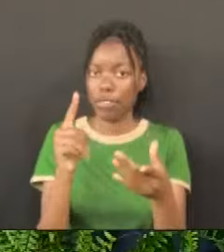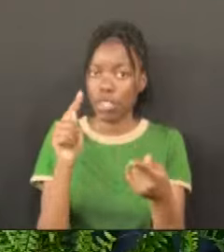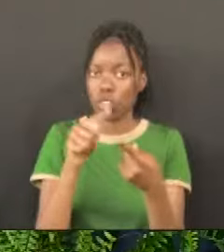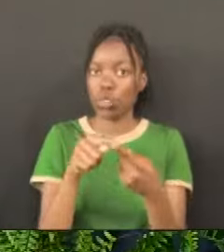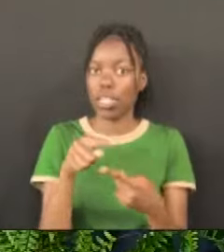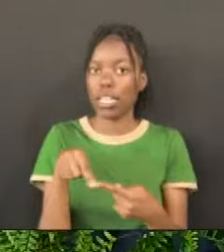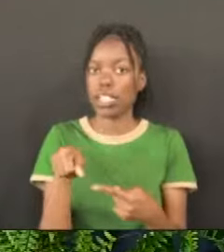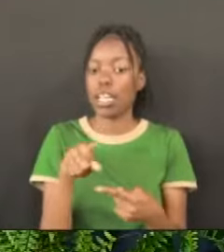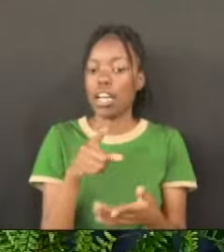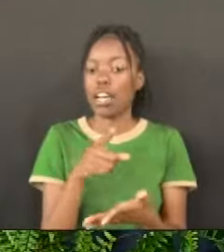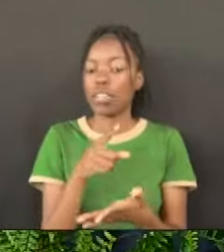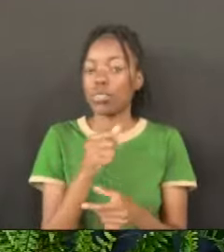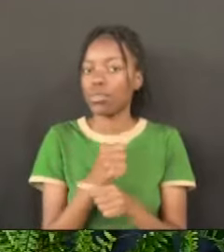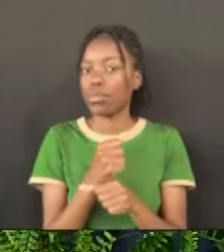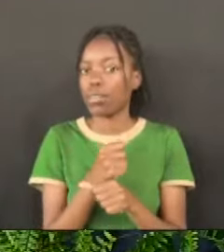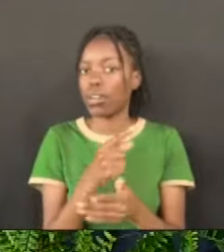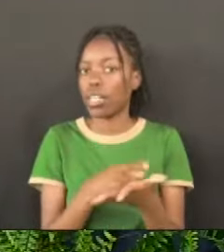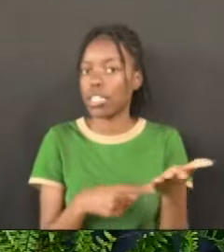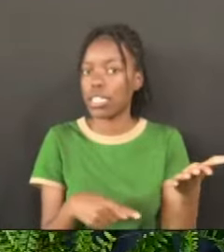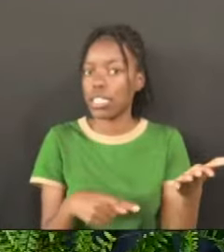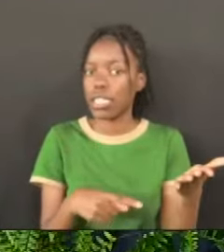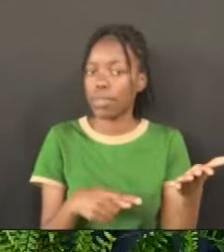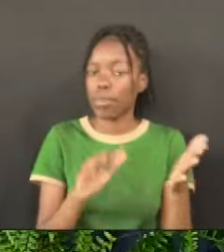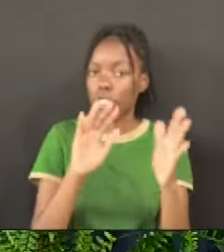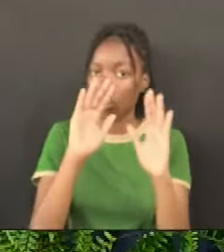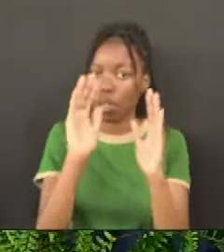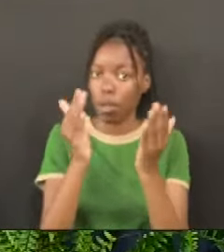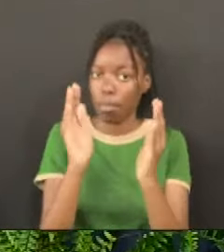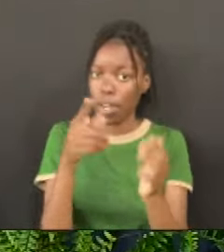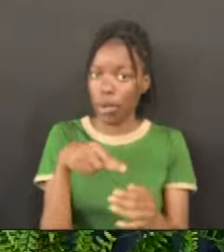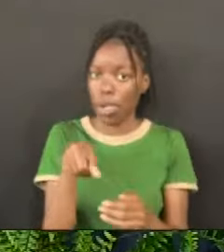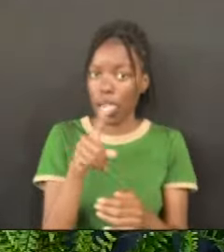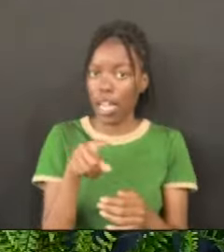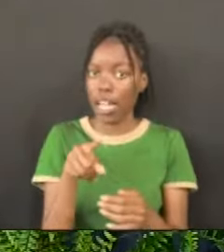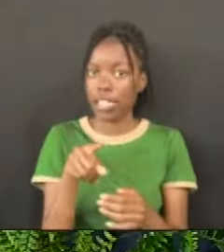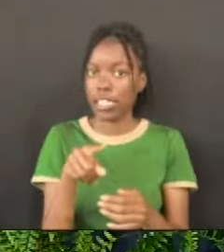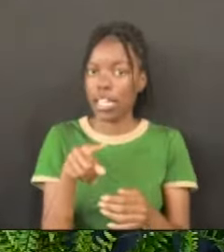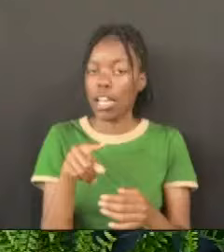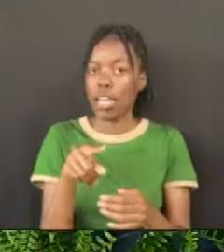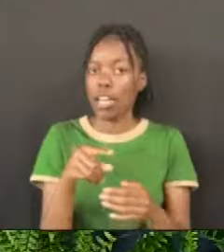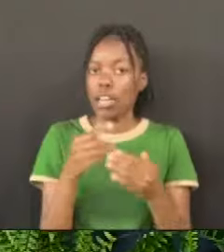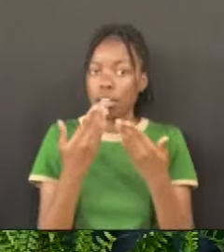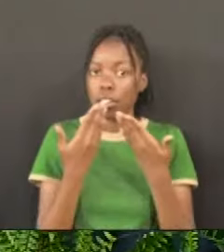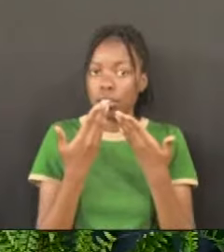what purpose? To empower us to fulfill God's mission.